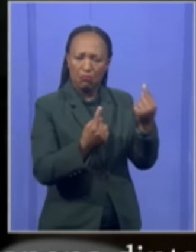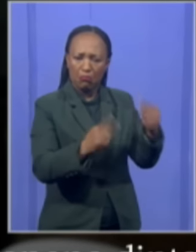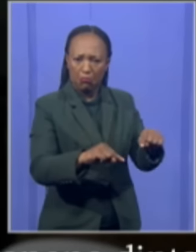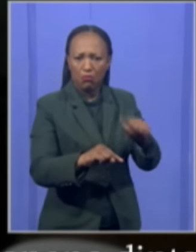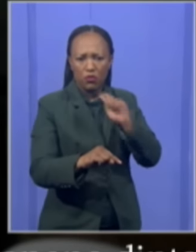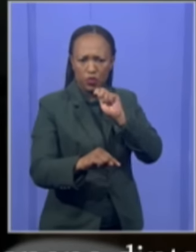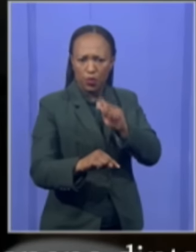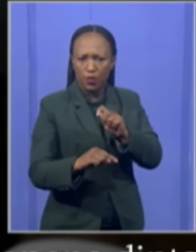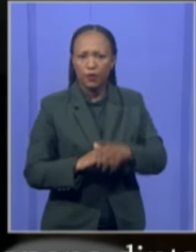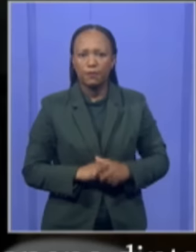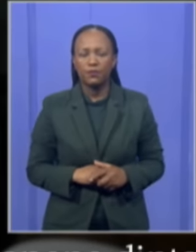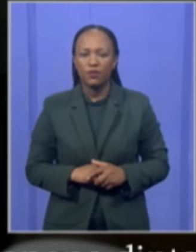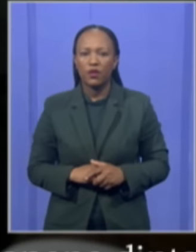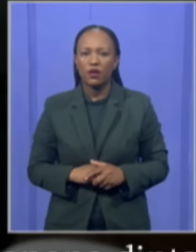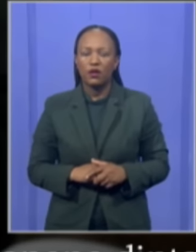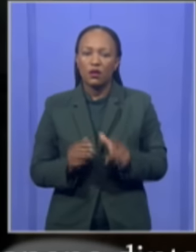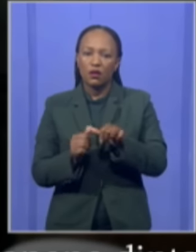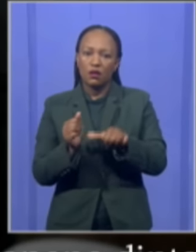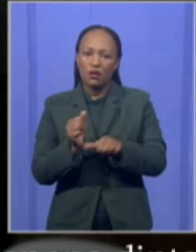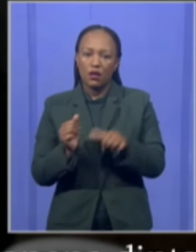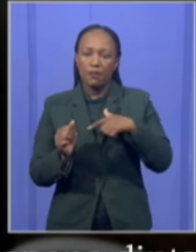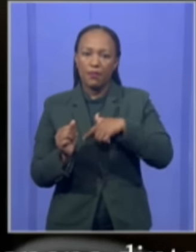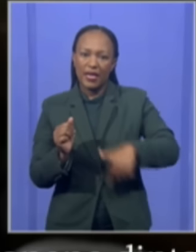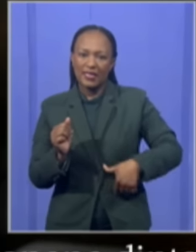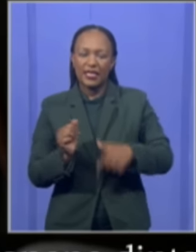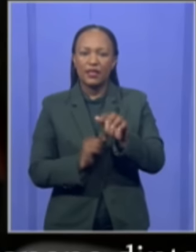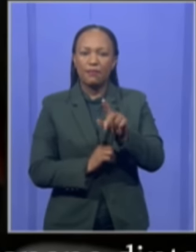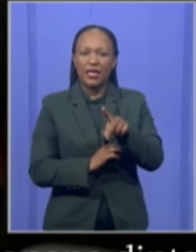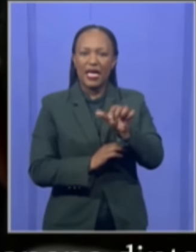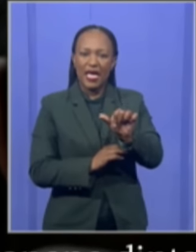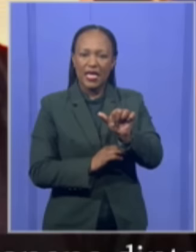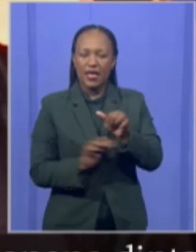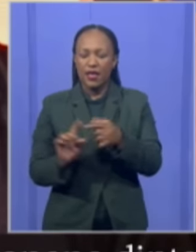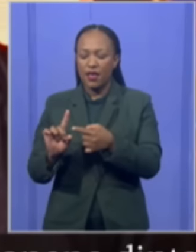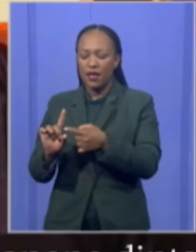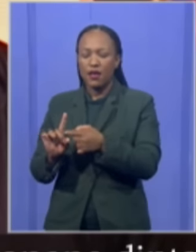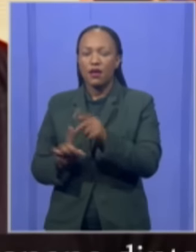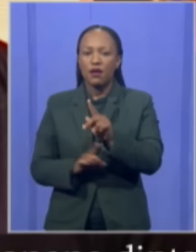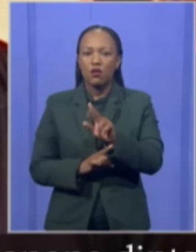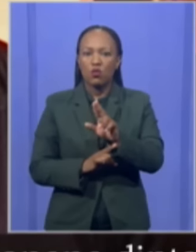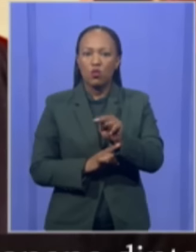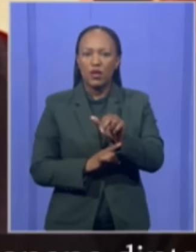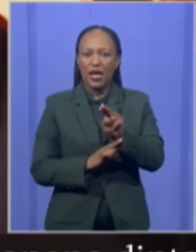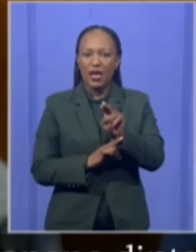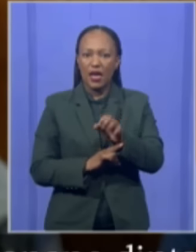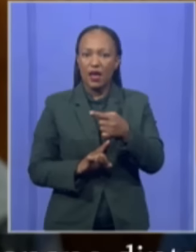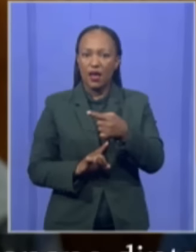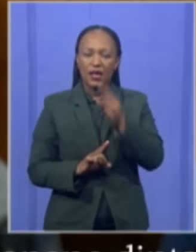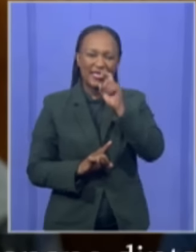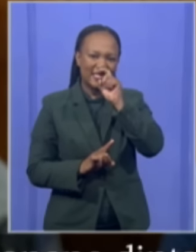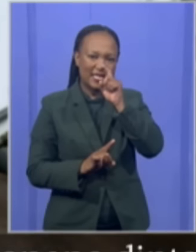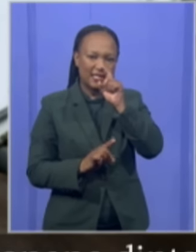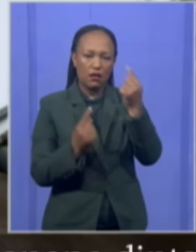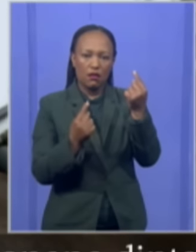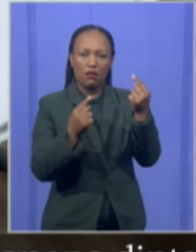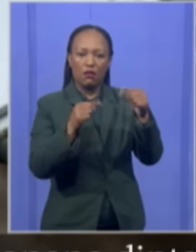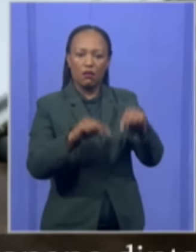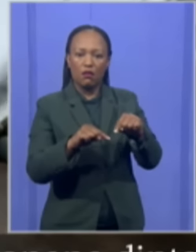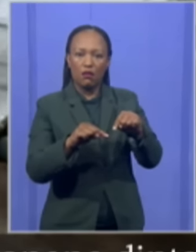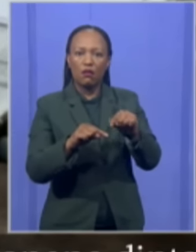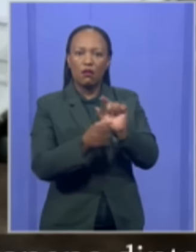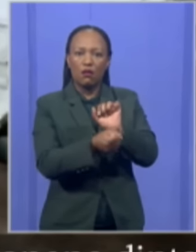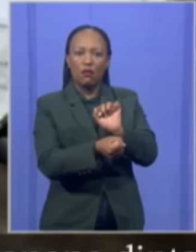Motlatša mopresidente wa Patriotic Alliance Kenny Kunene yo a bego a le ka ntle ga ngwako wa Katiso Molefe ka Sandton nakong ya ge a be a